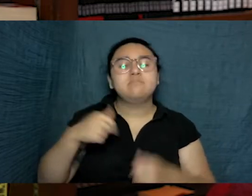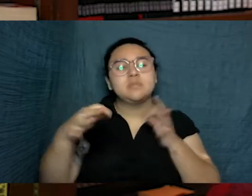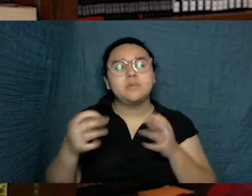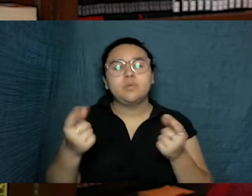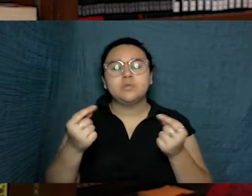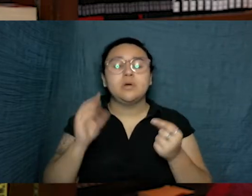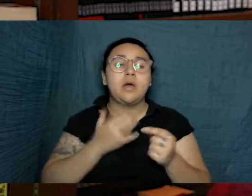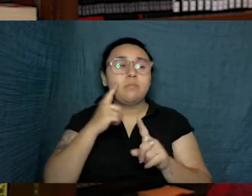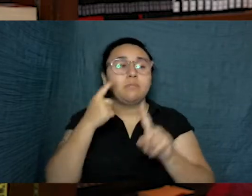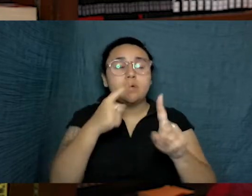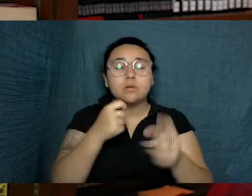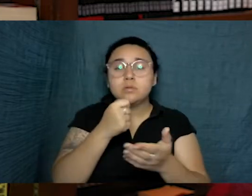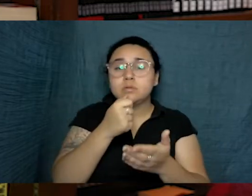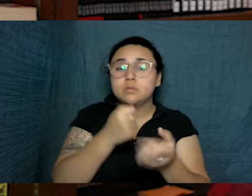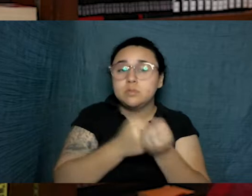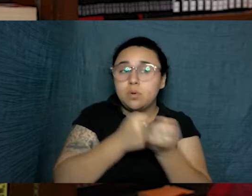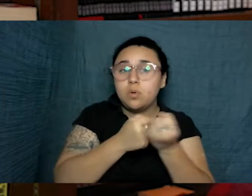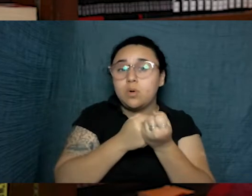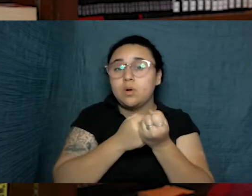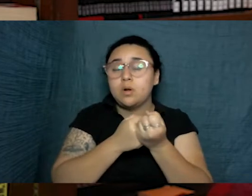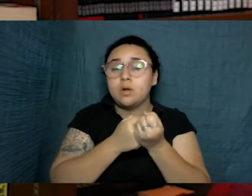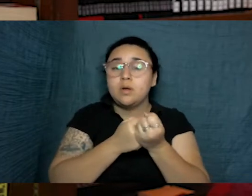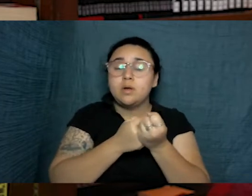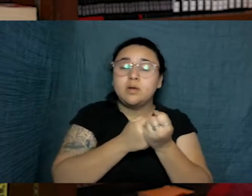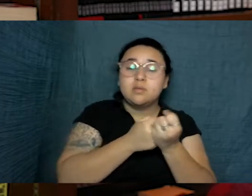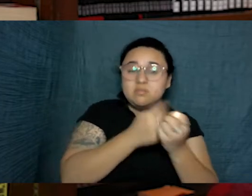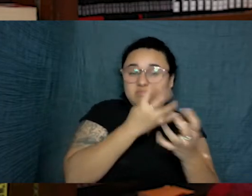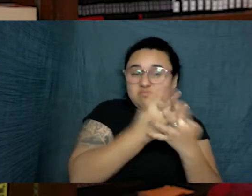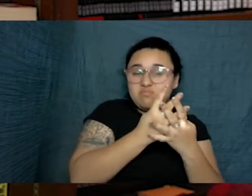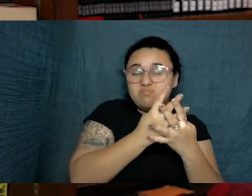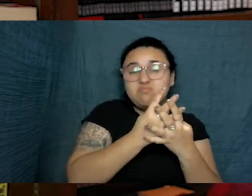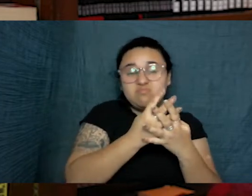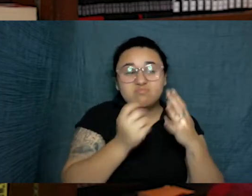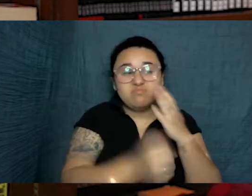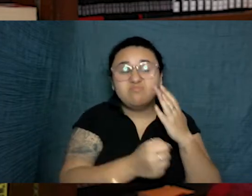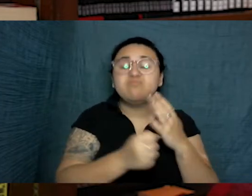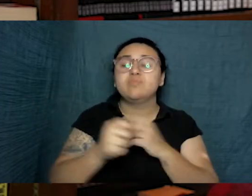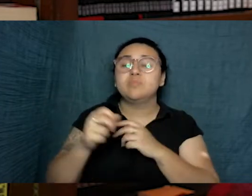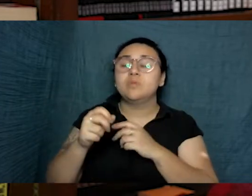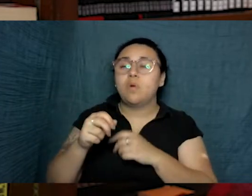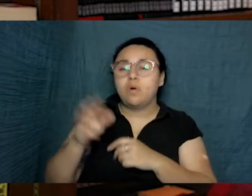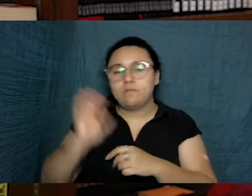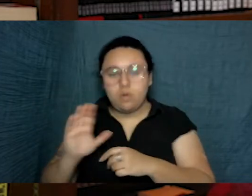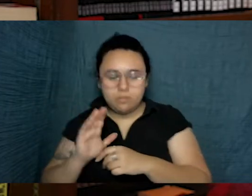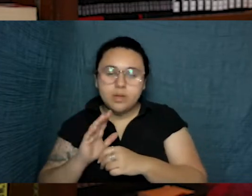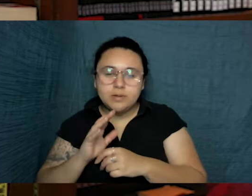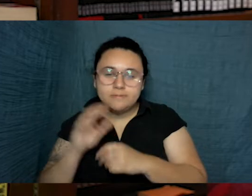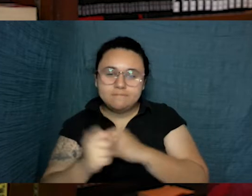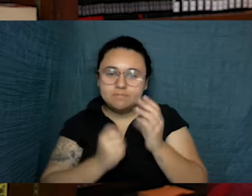Our mission is to support incarcerated and formerly incarcerated patrons and their families,